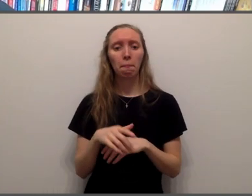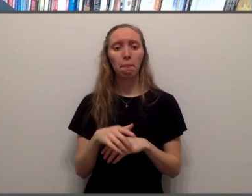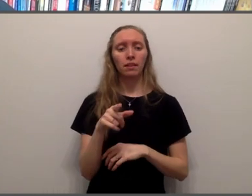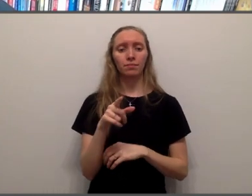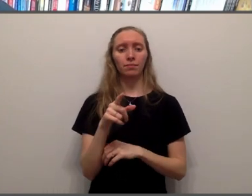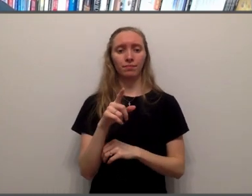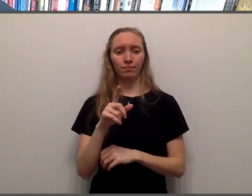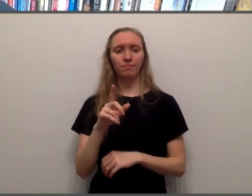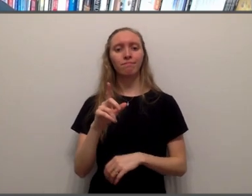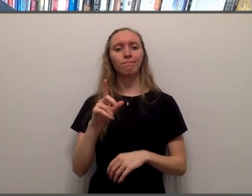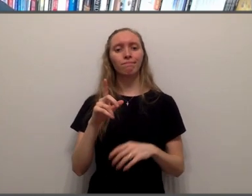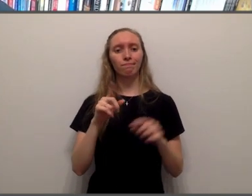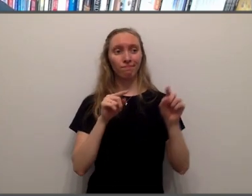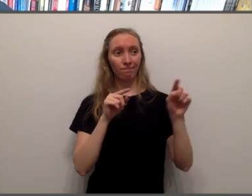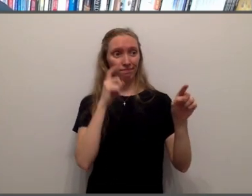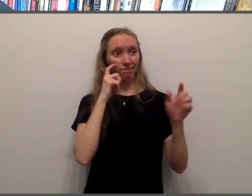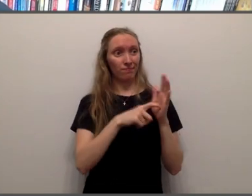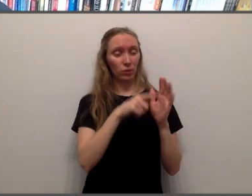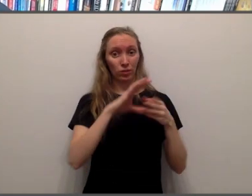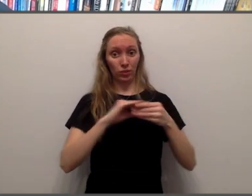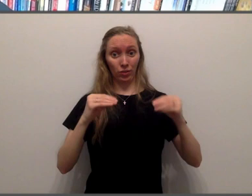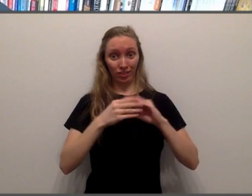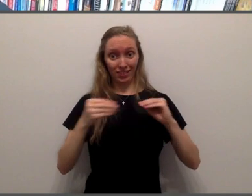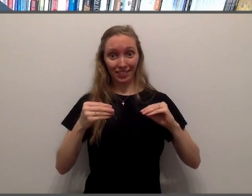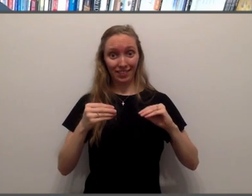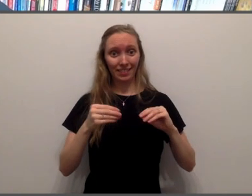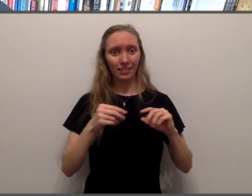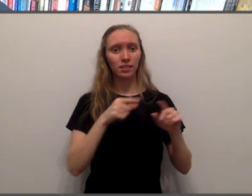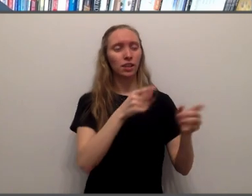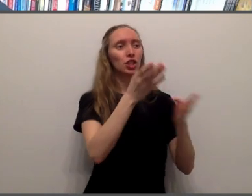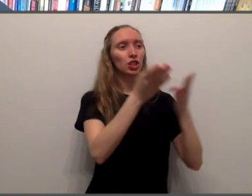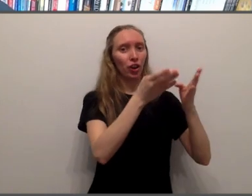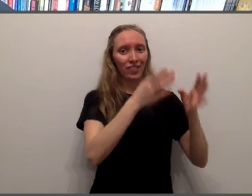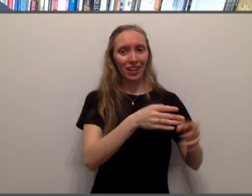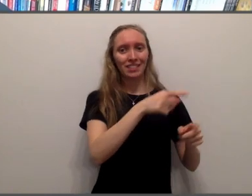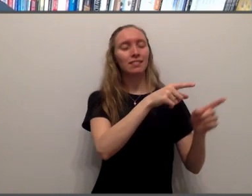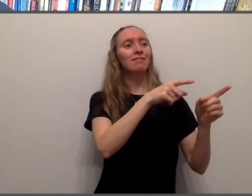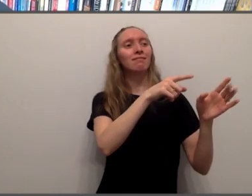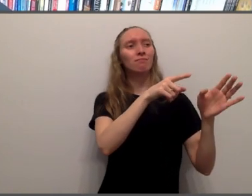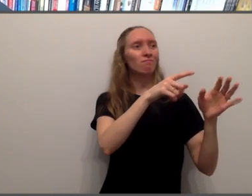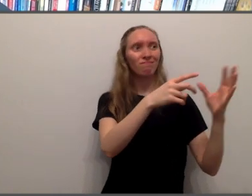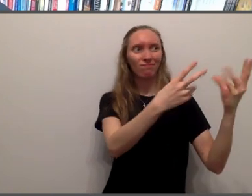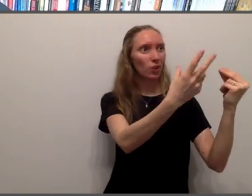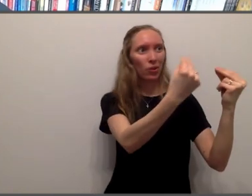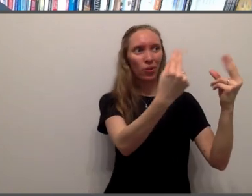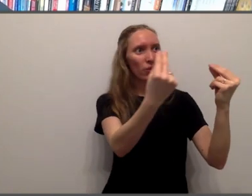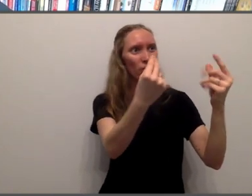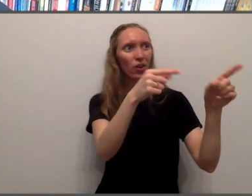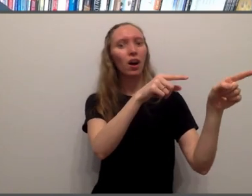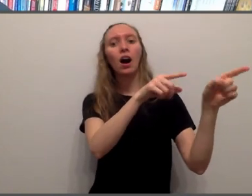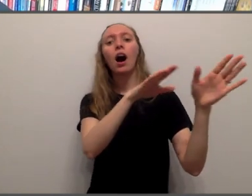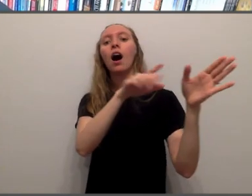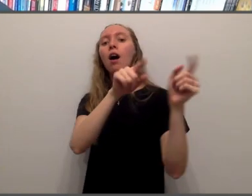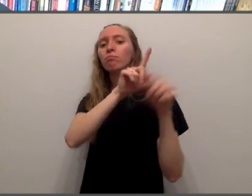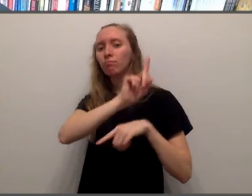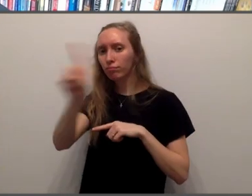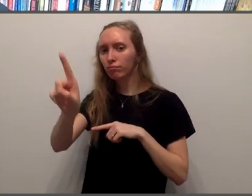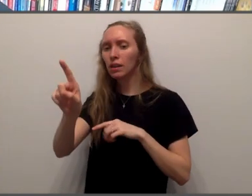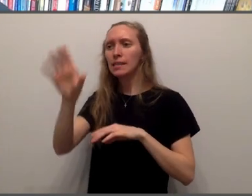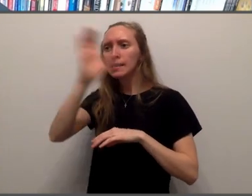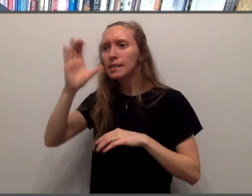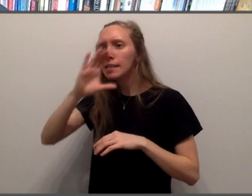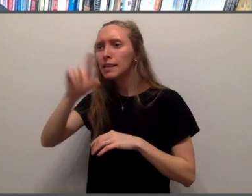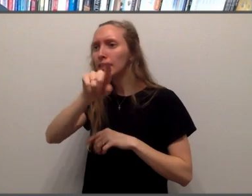back after inviting all of the people who are part of this unique community, he says something that's extremely important.